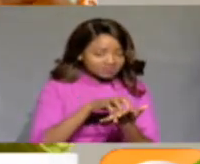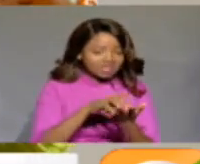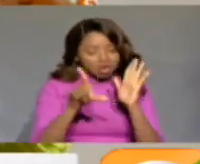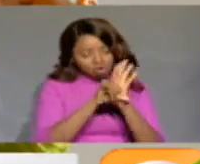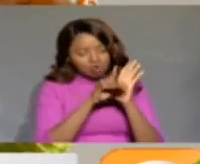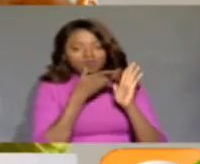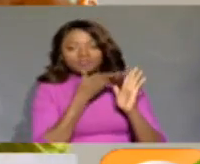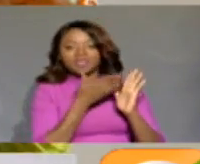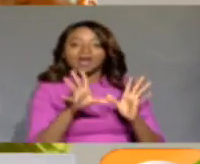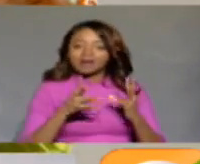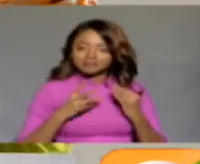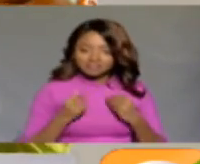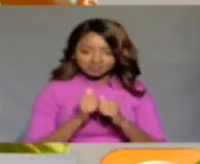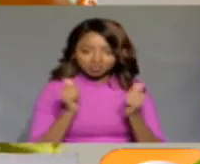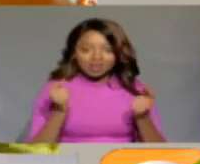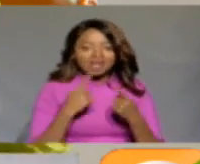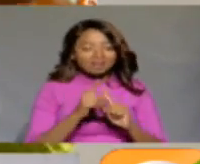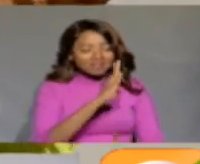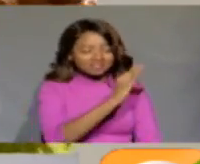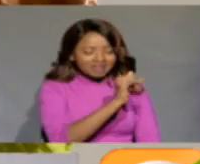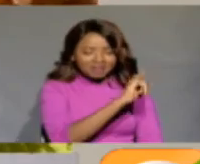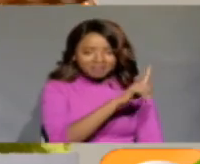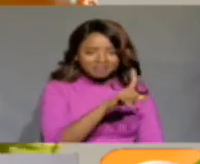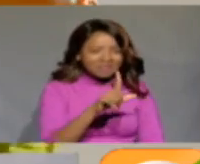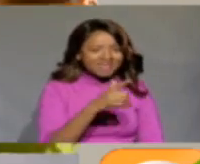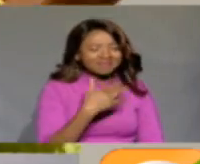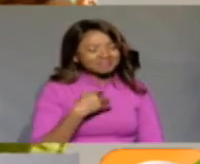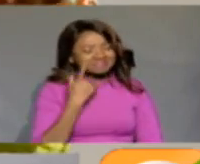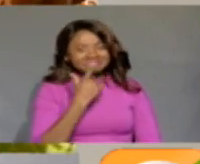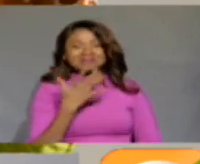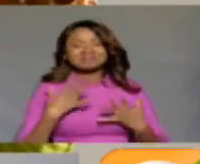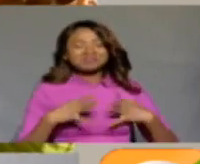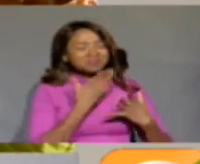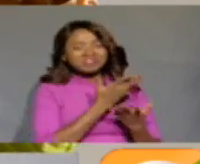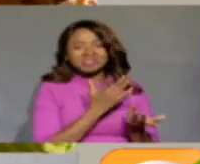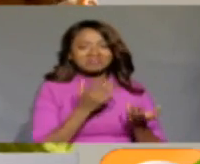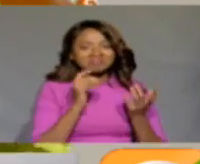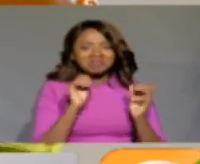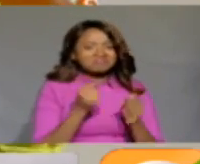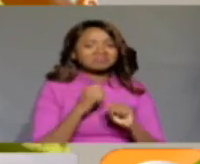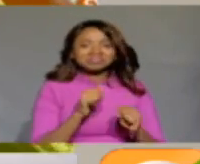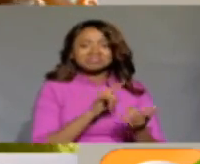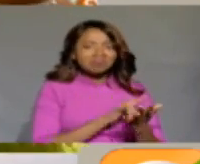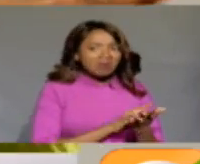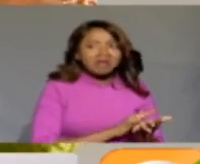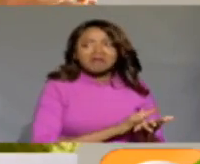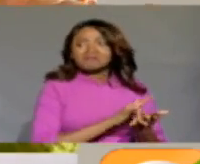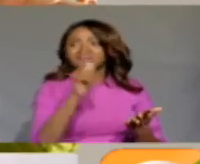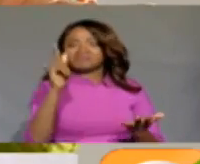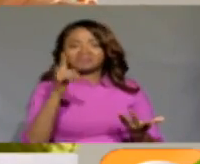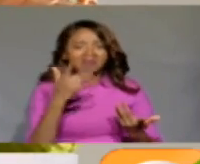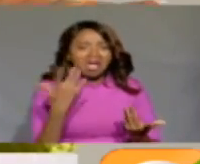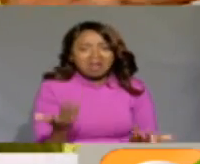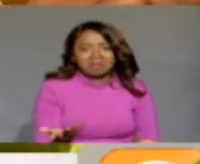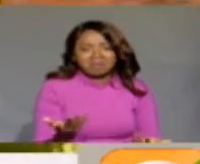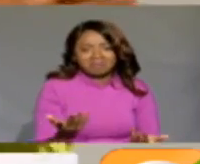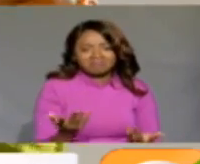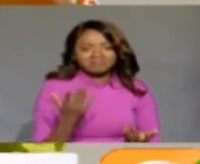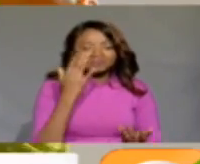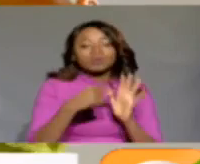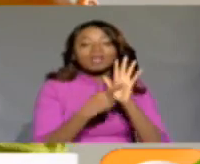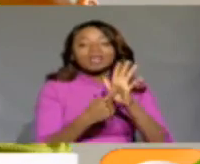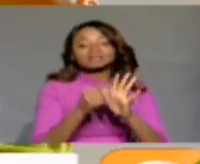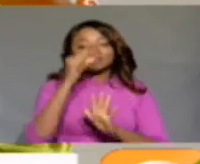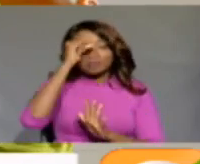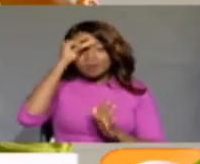bail for me is not, should not be a very big issue, because most of these people are going, are not flight risks. Take the case of the governors